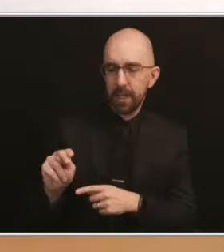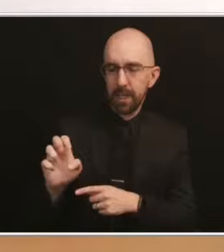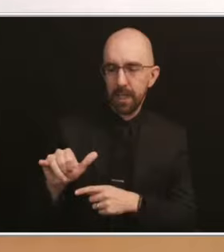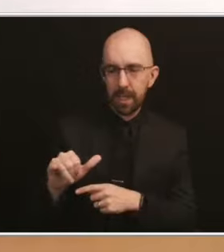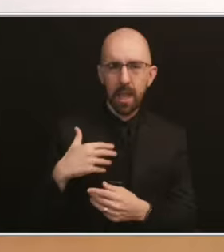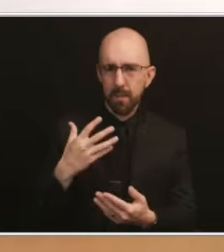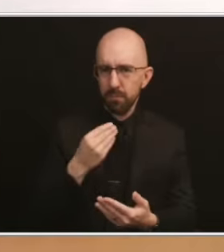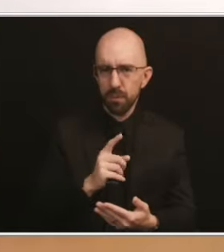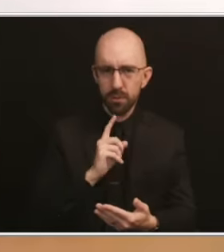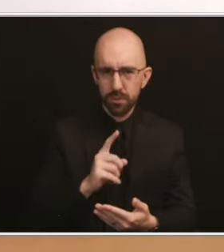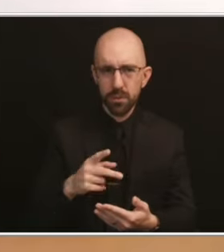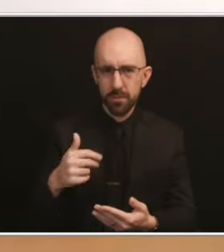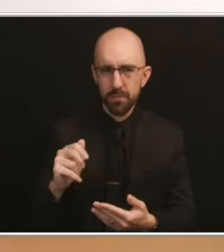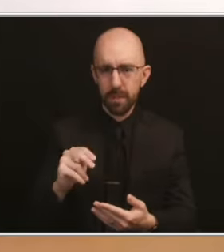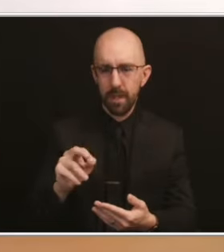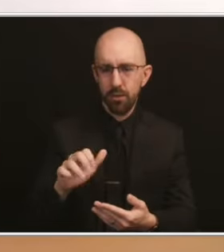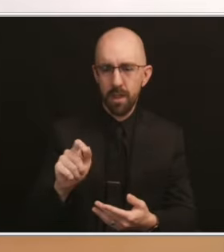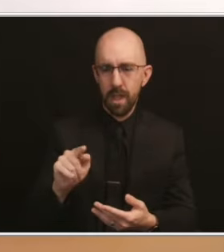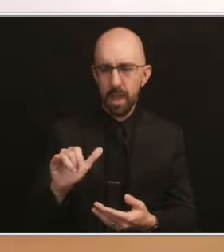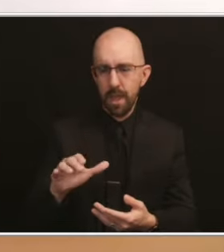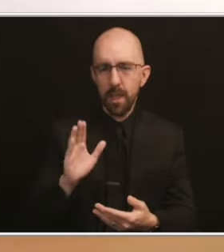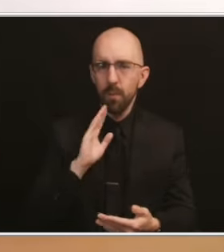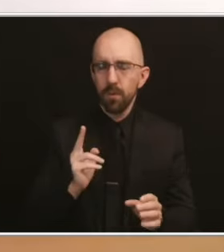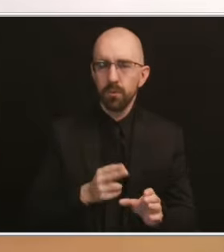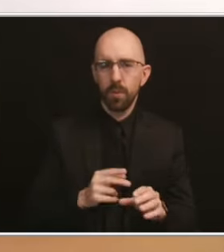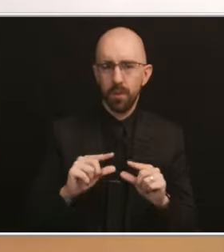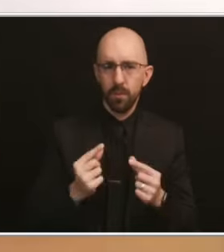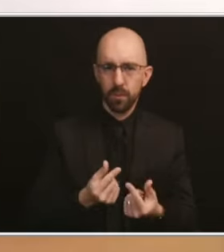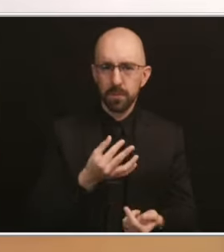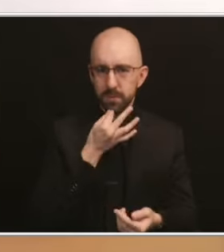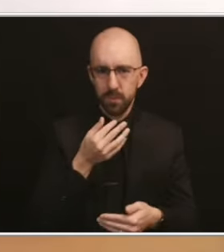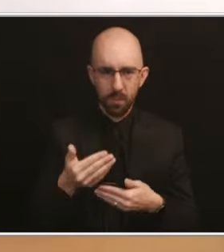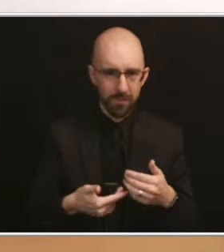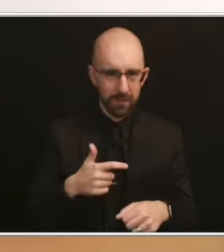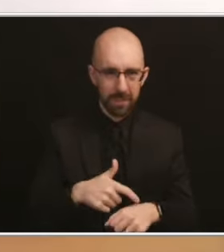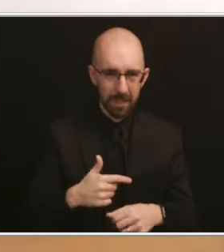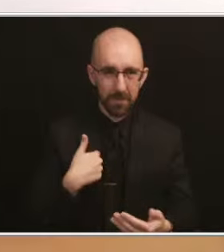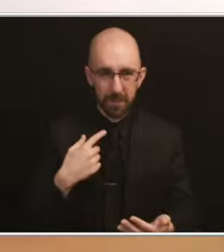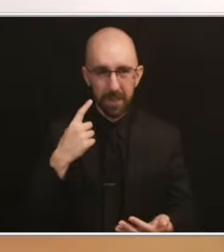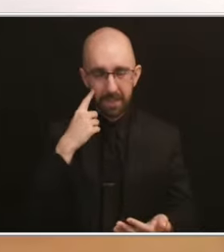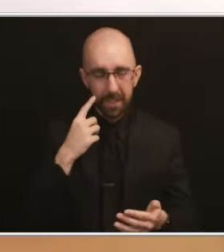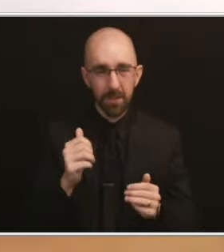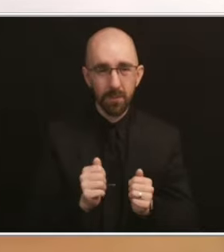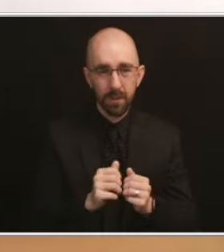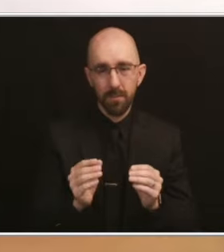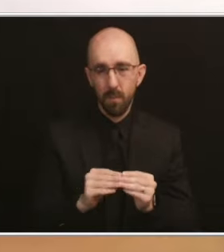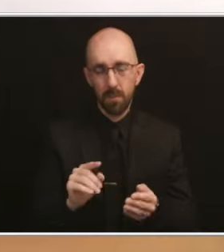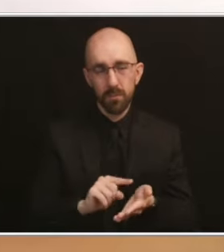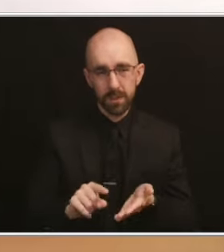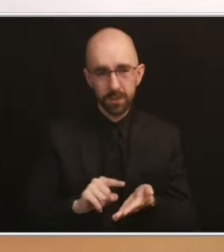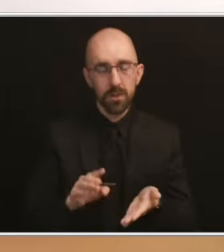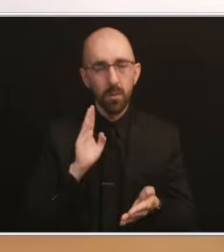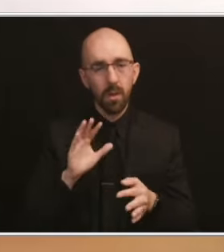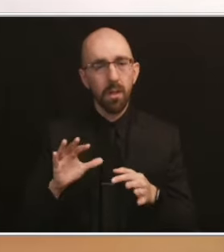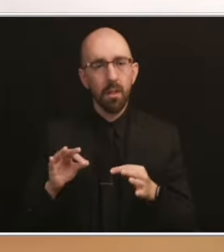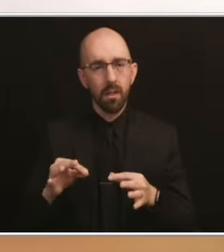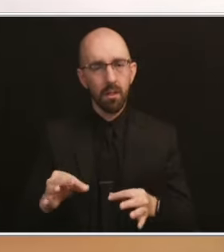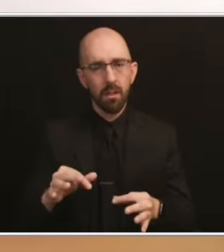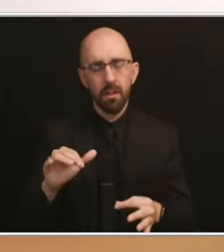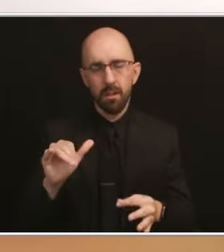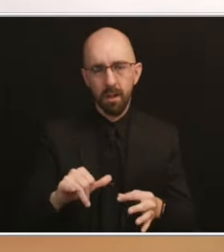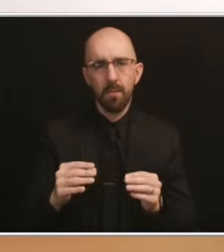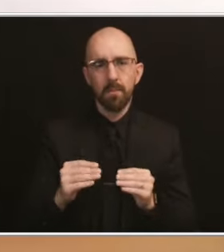pretty sure pancreatic cancer will be joining the group over time. So I think with more research, we will discover that